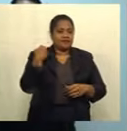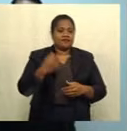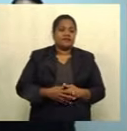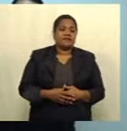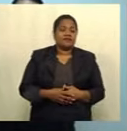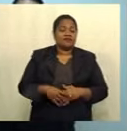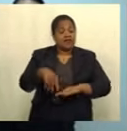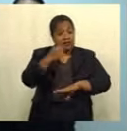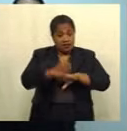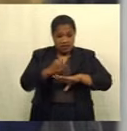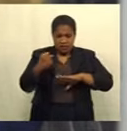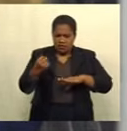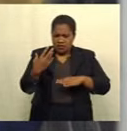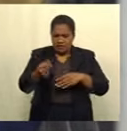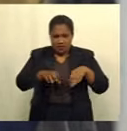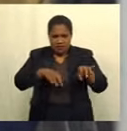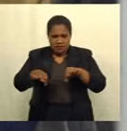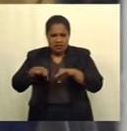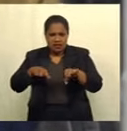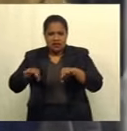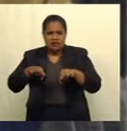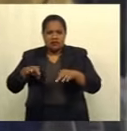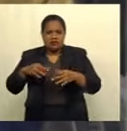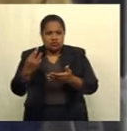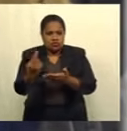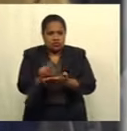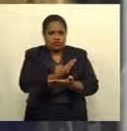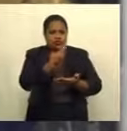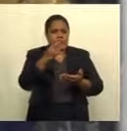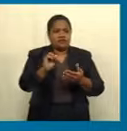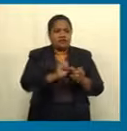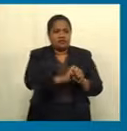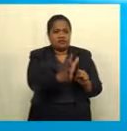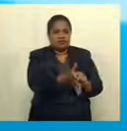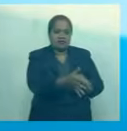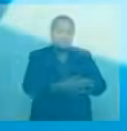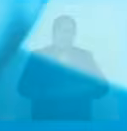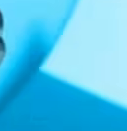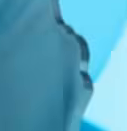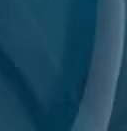And government has a plan to recover from COVID-19.